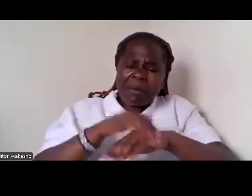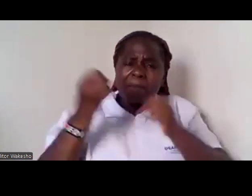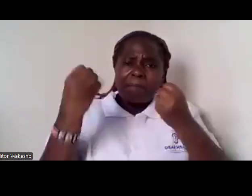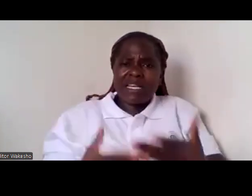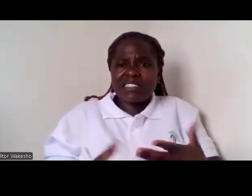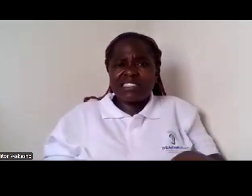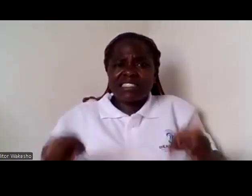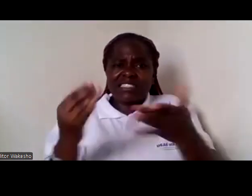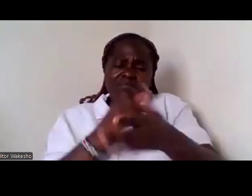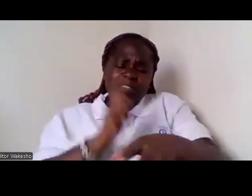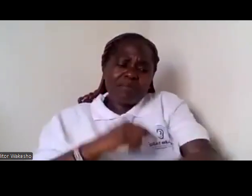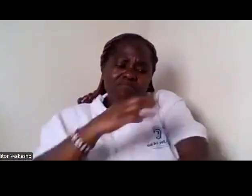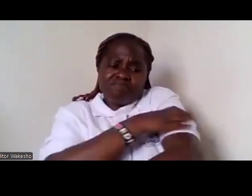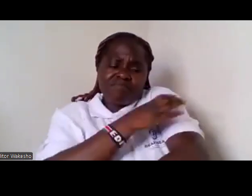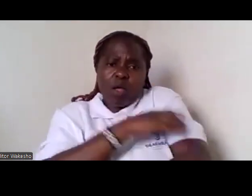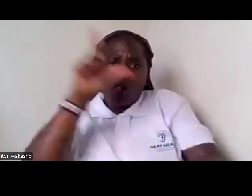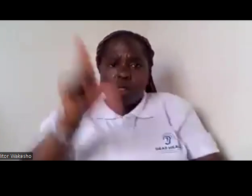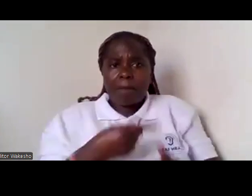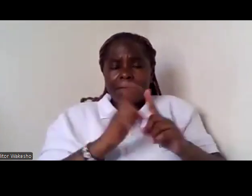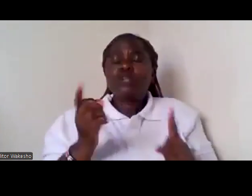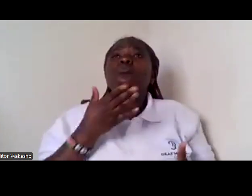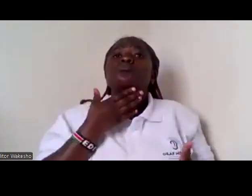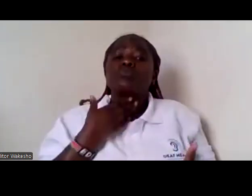low, but I also want to